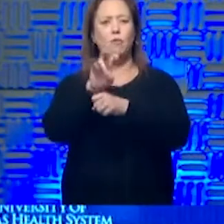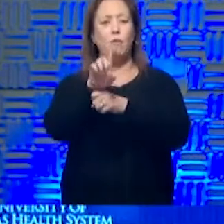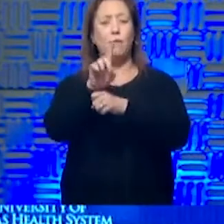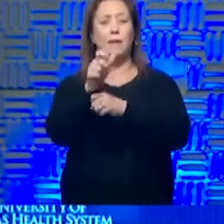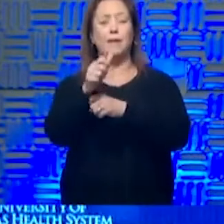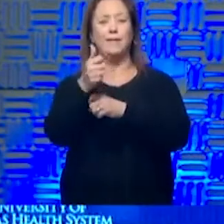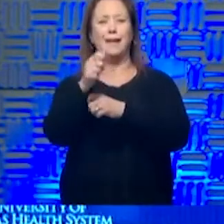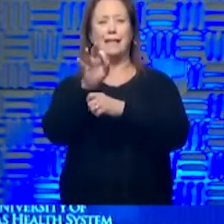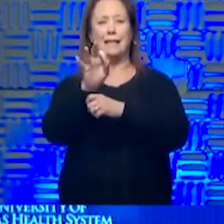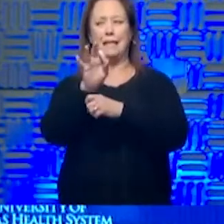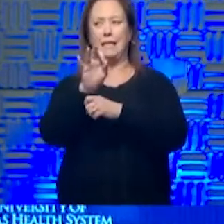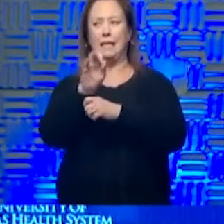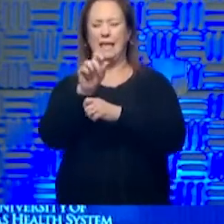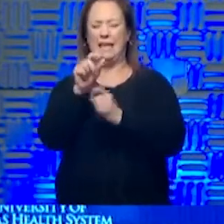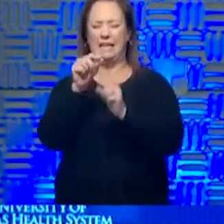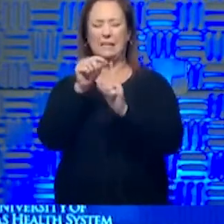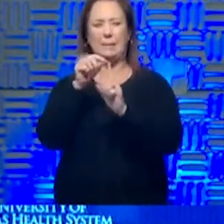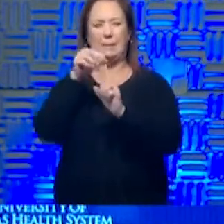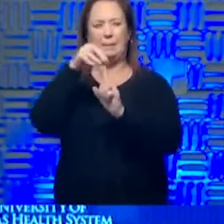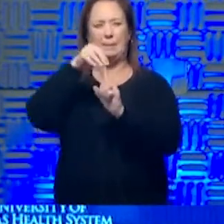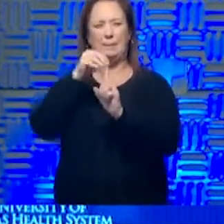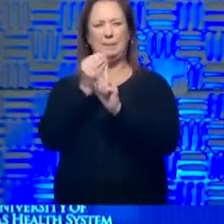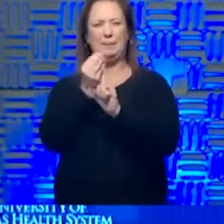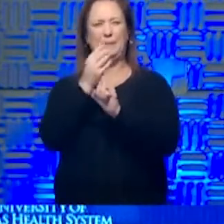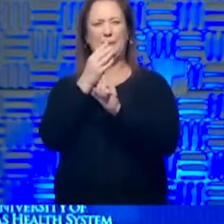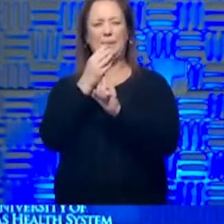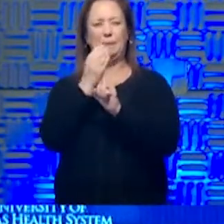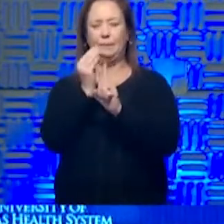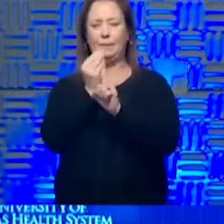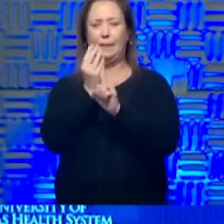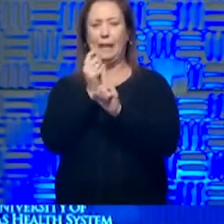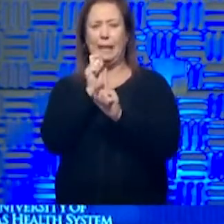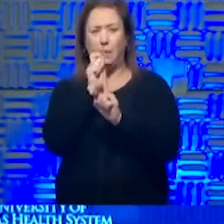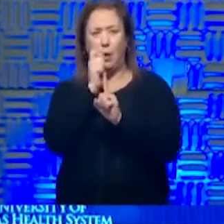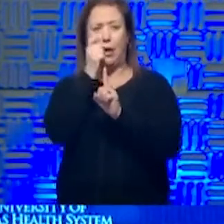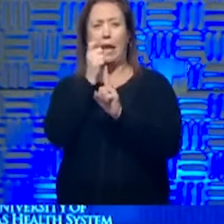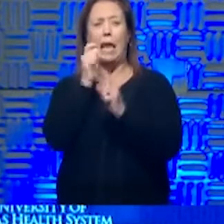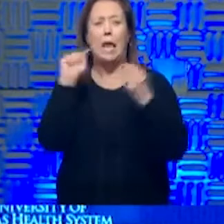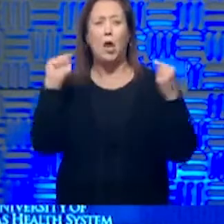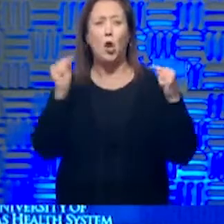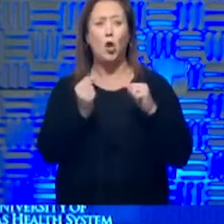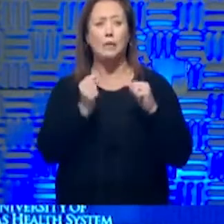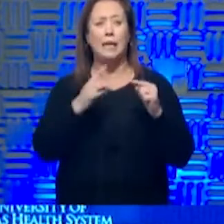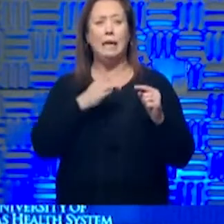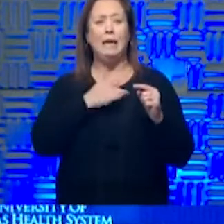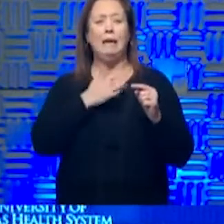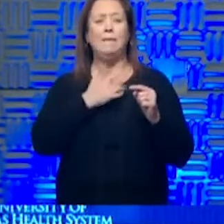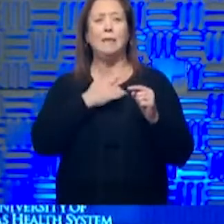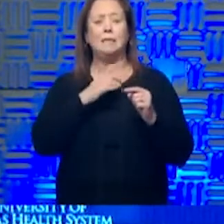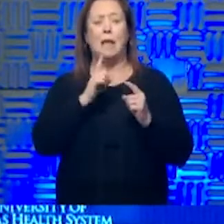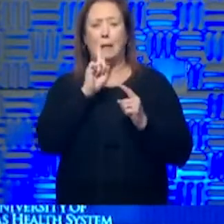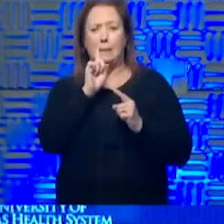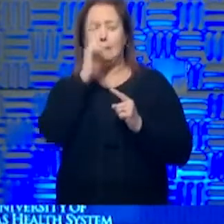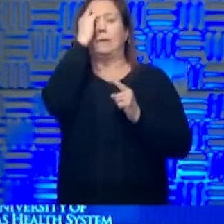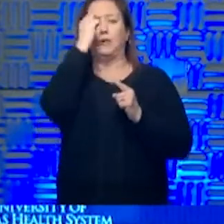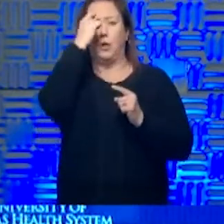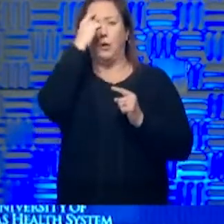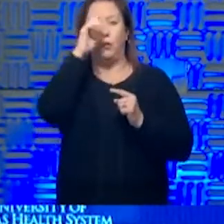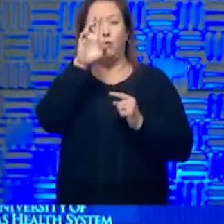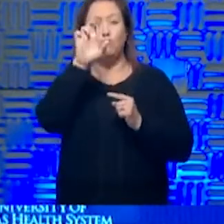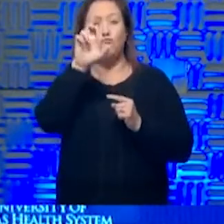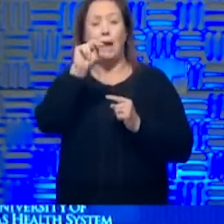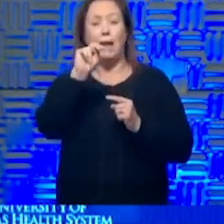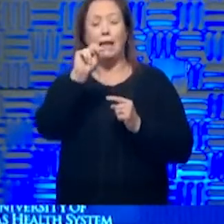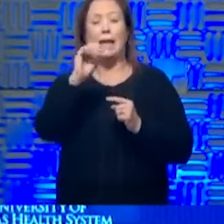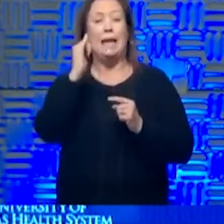and it's a real bristly thing. And when you put it in, I'm just going to tell you, it hurts. It feels like you have a brain biopsy. If it doesn't feel that